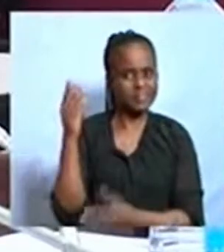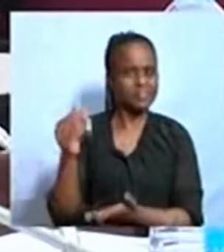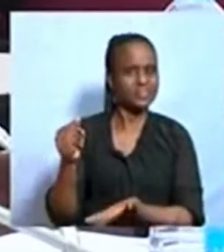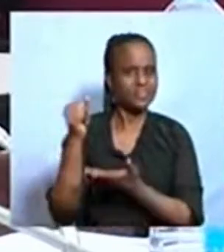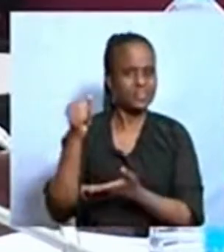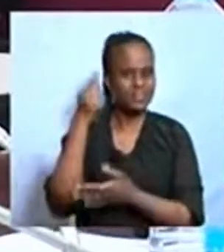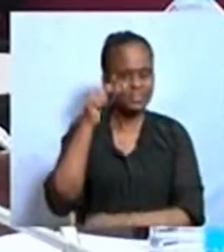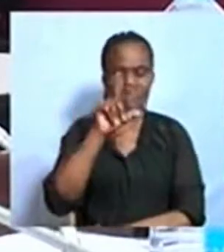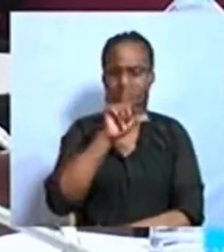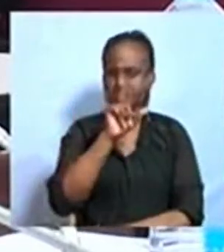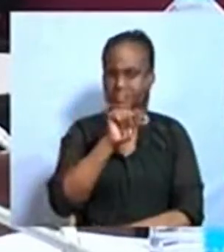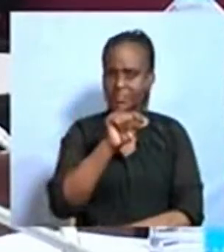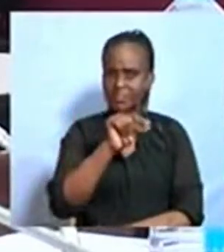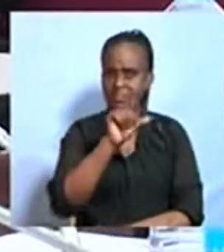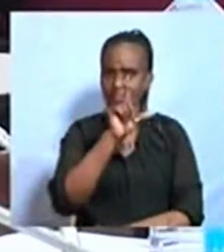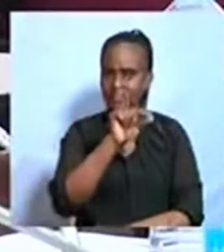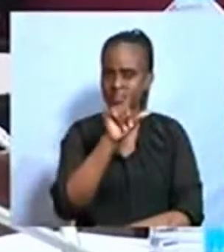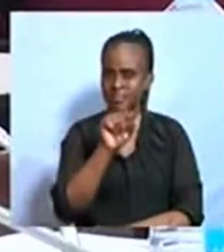for